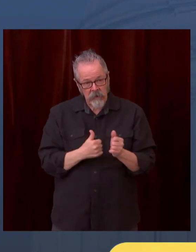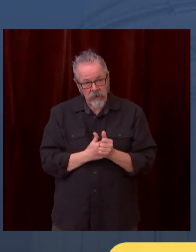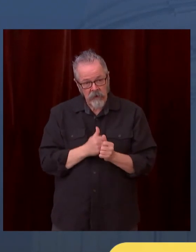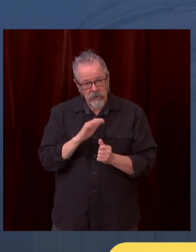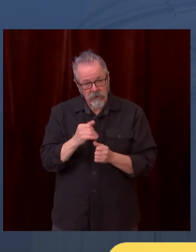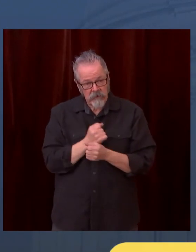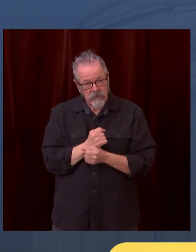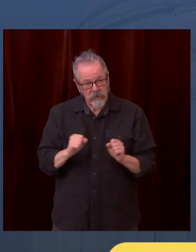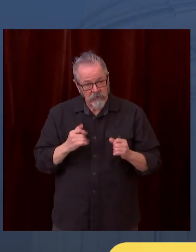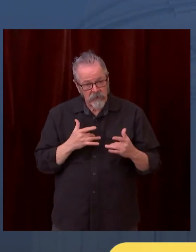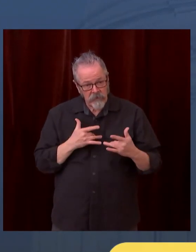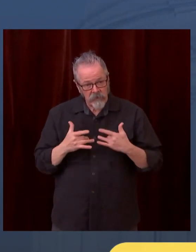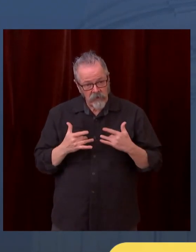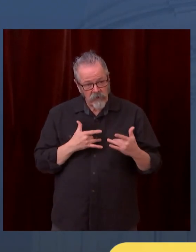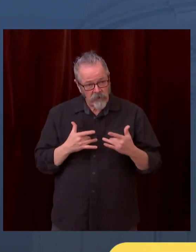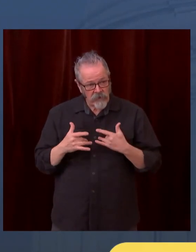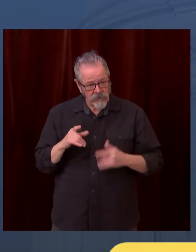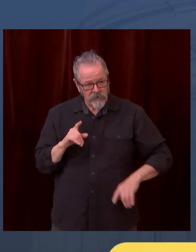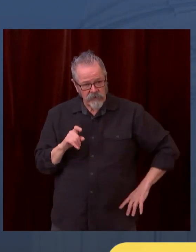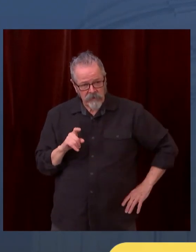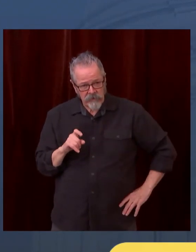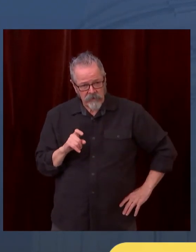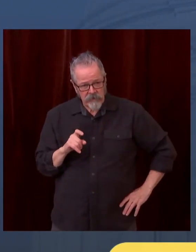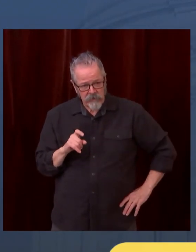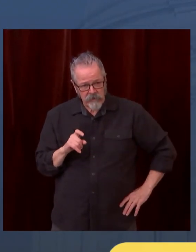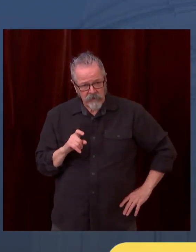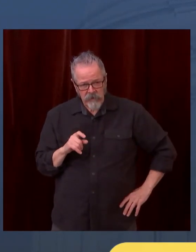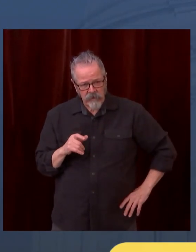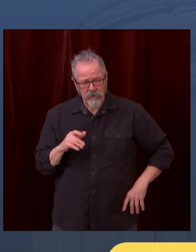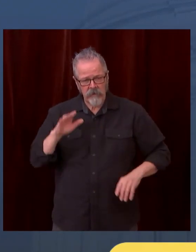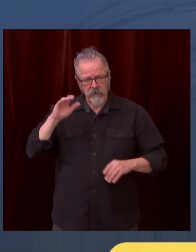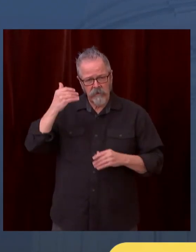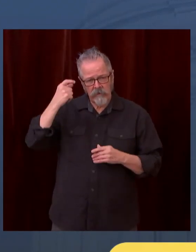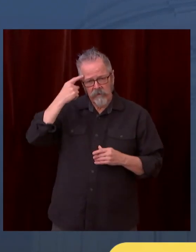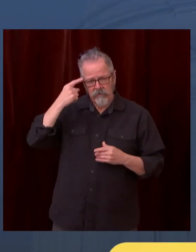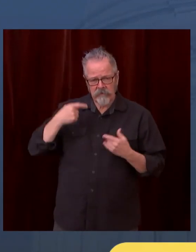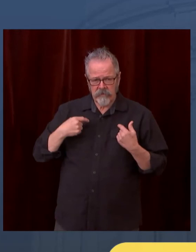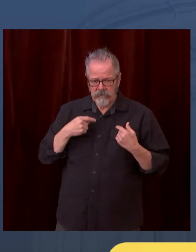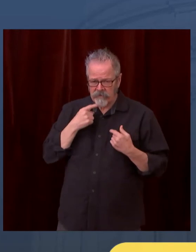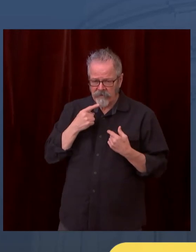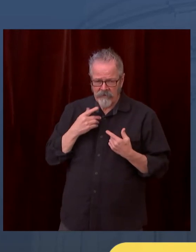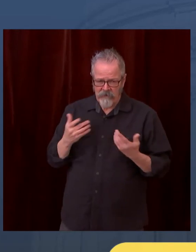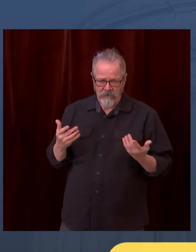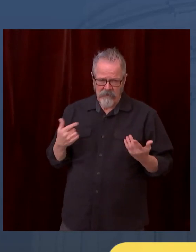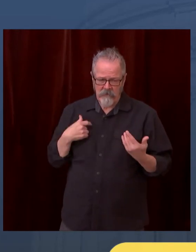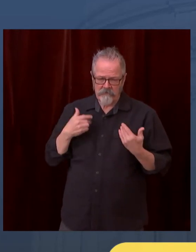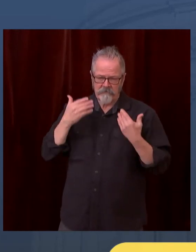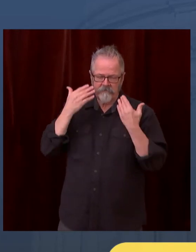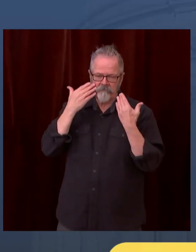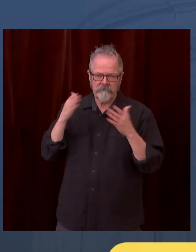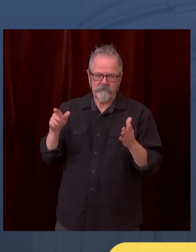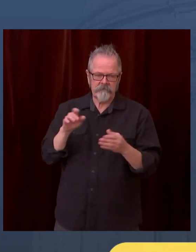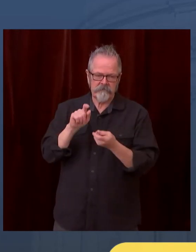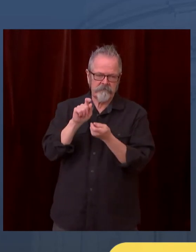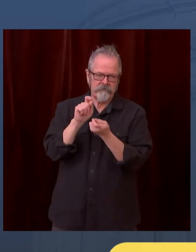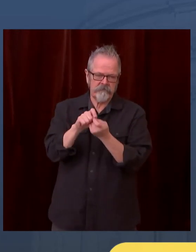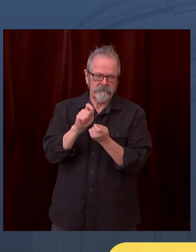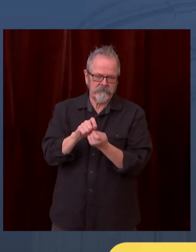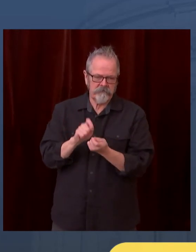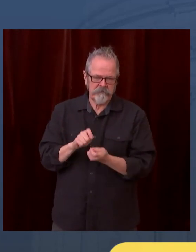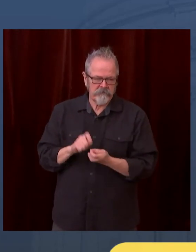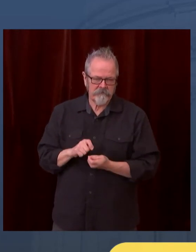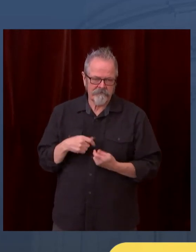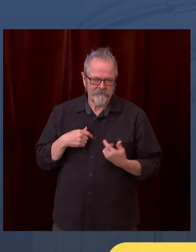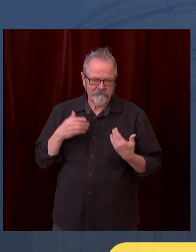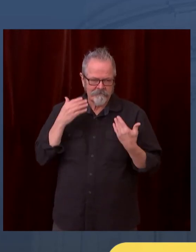have not asked them about the specific threats, whether that is one they're concerned about or not. So I think you need to ask the State Patrol